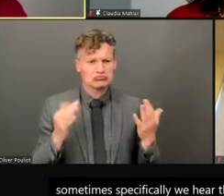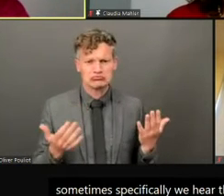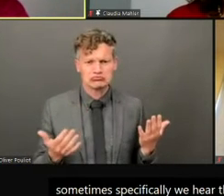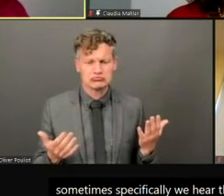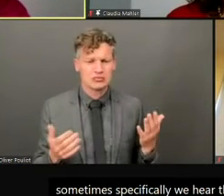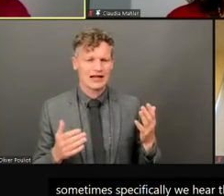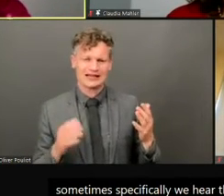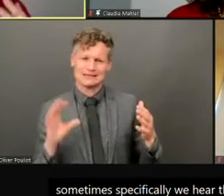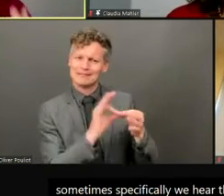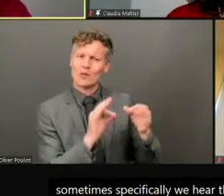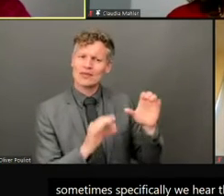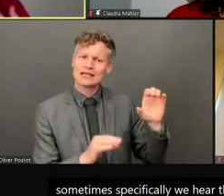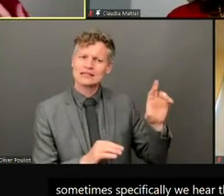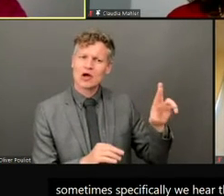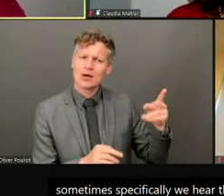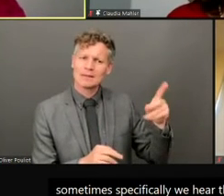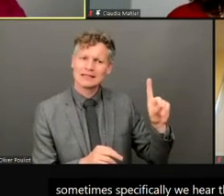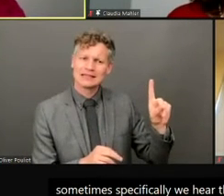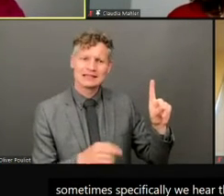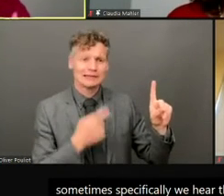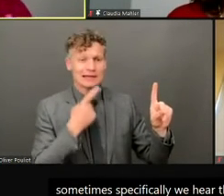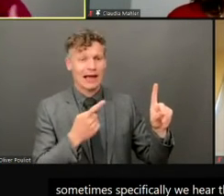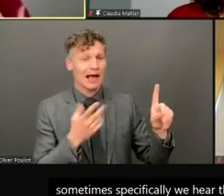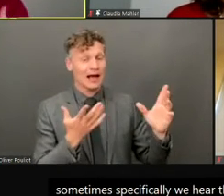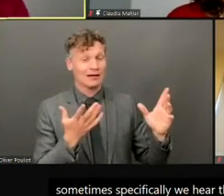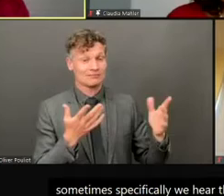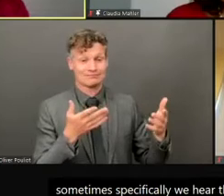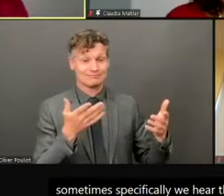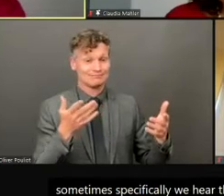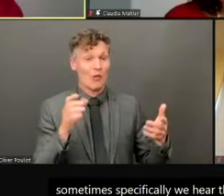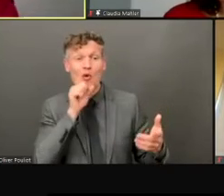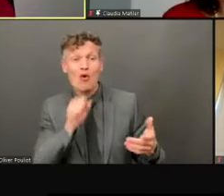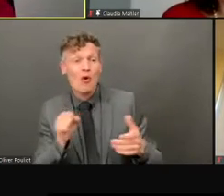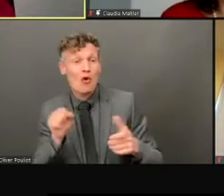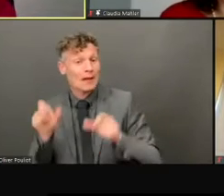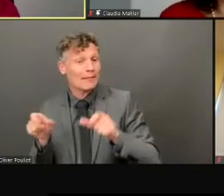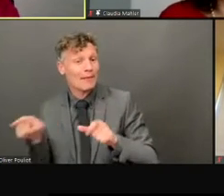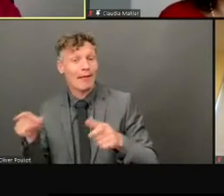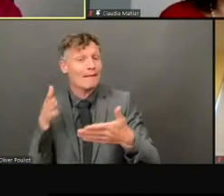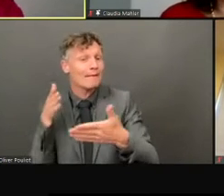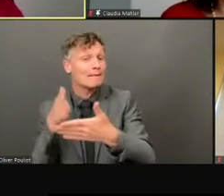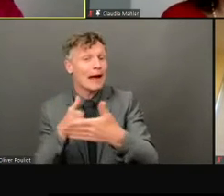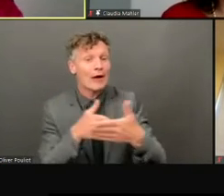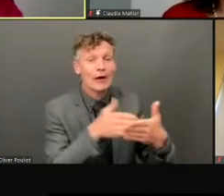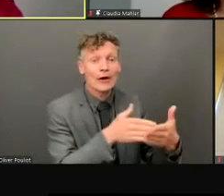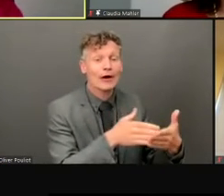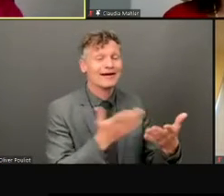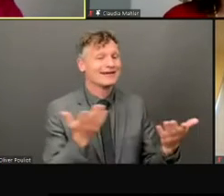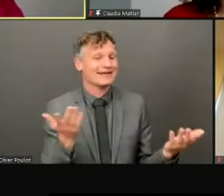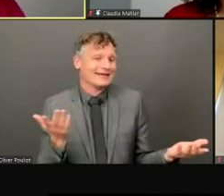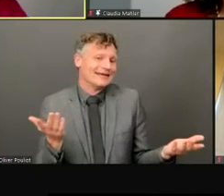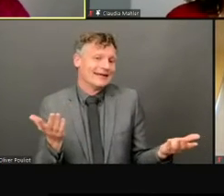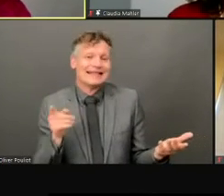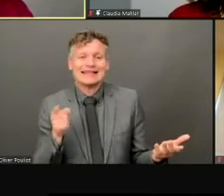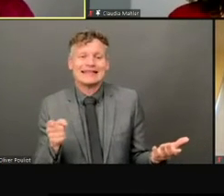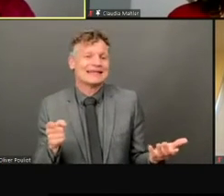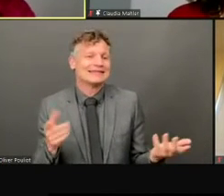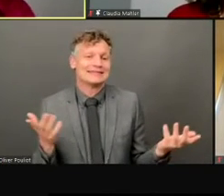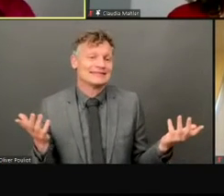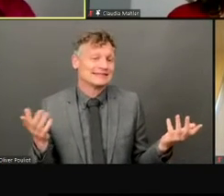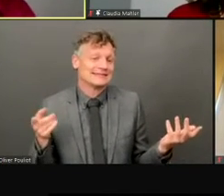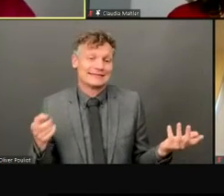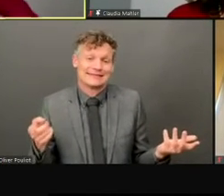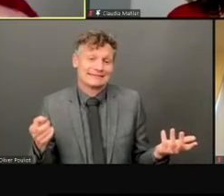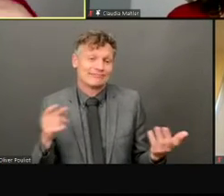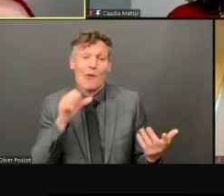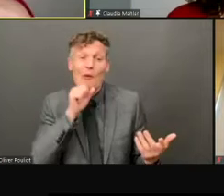implying basically that the barriers that face older people have primarily to do with the increased risk of developing disabilities. So